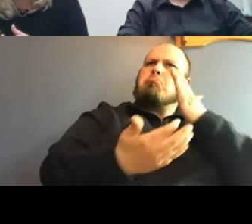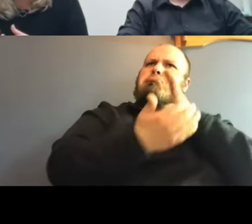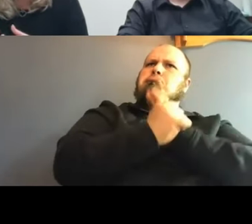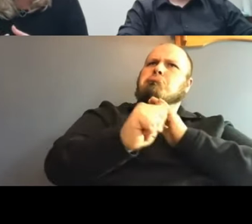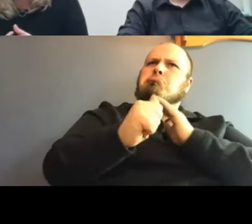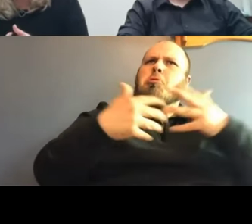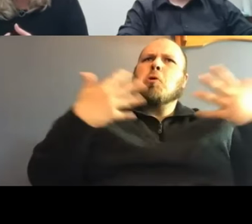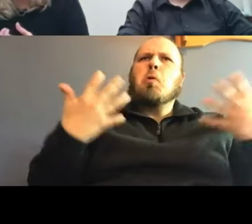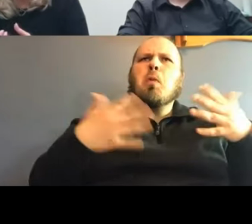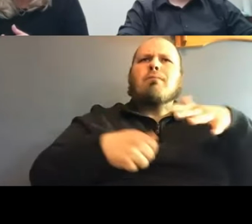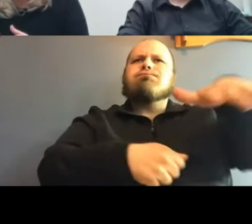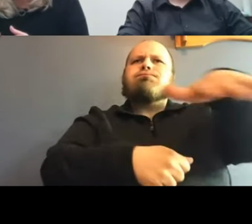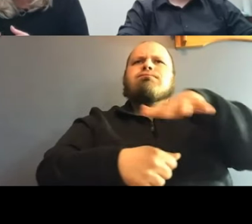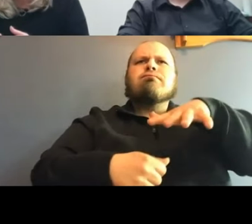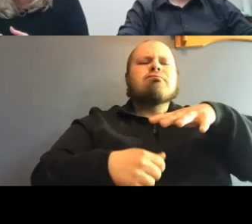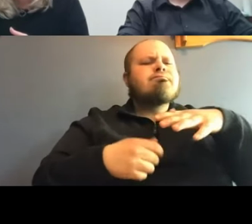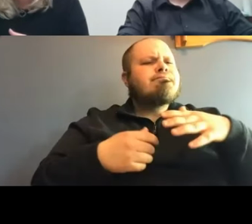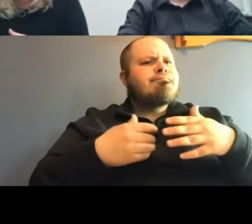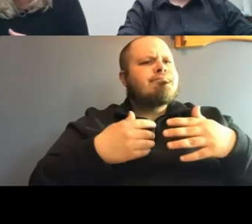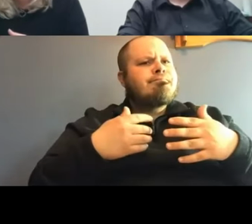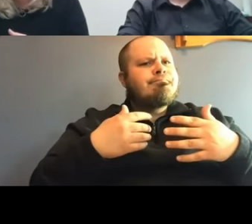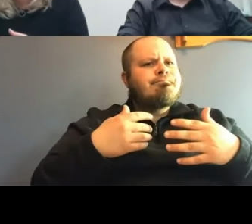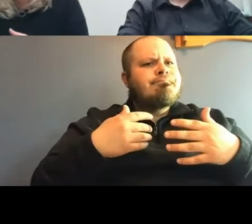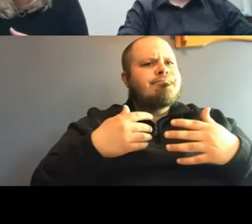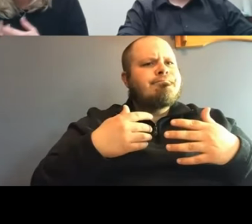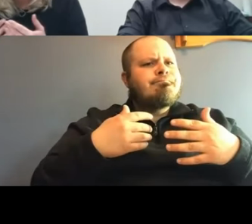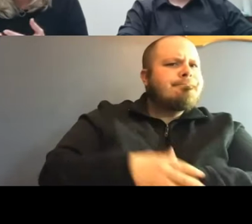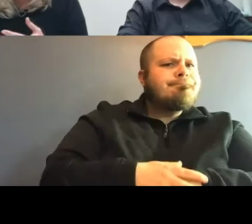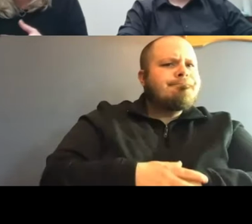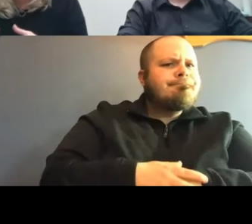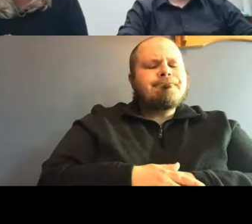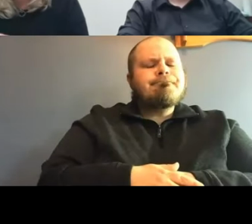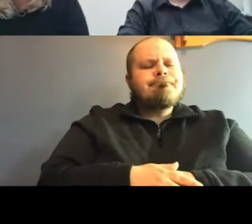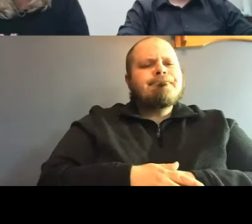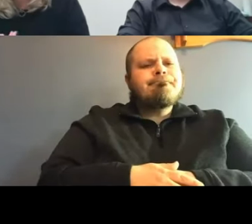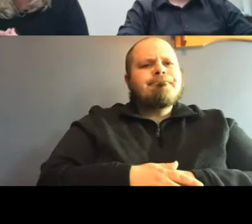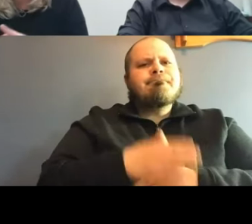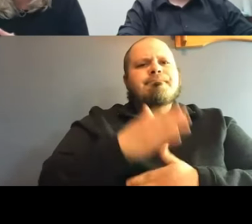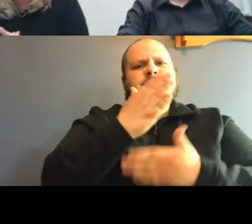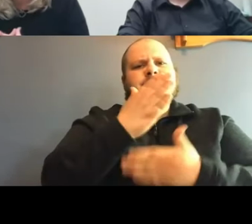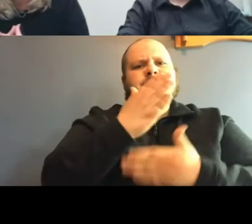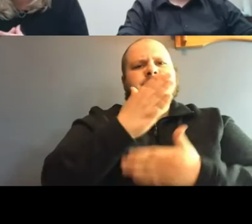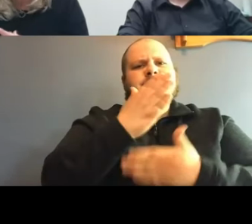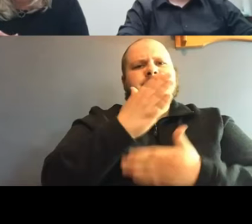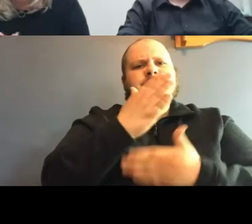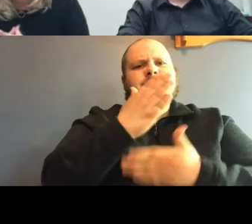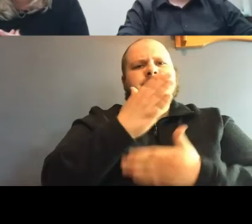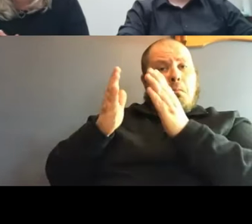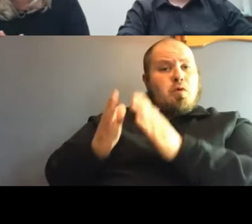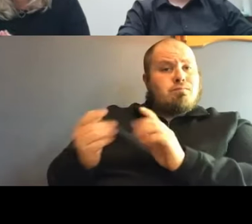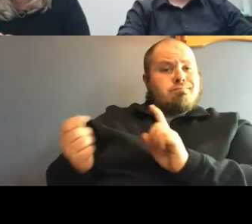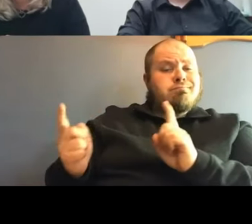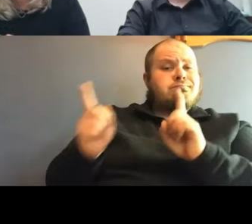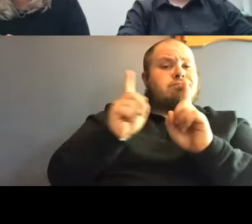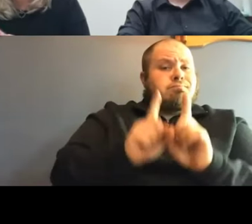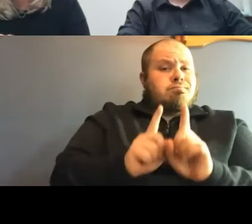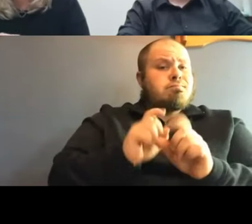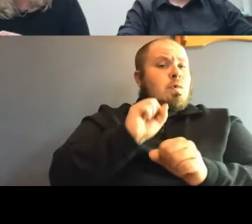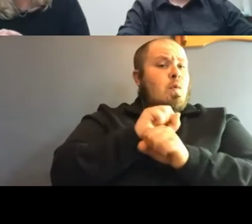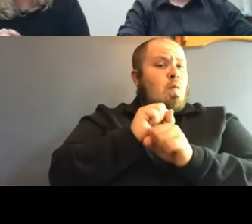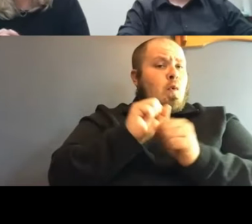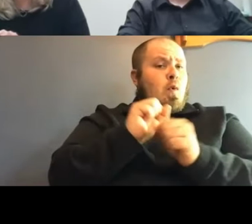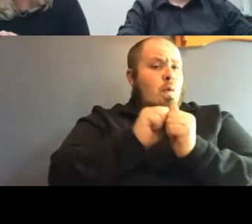local environment. So with this, the person will work with the adult to identify